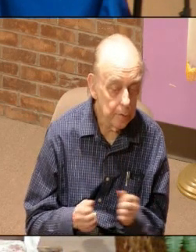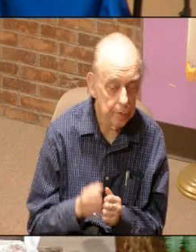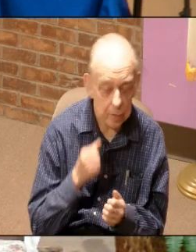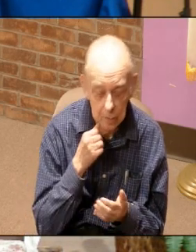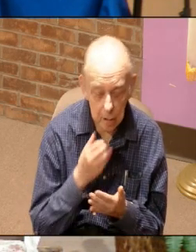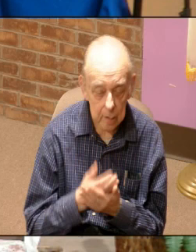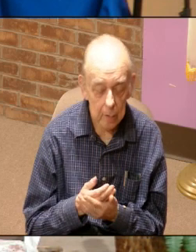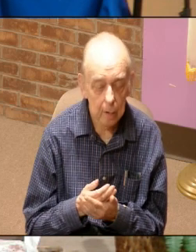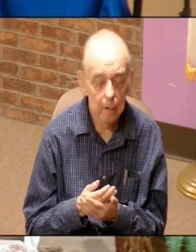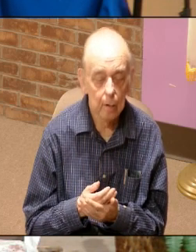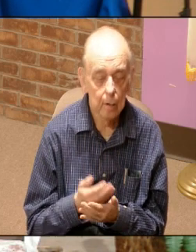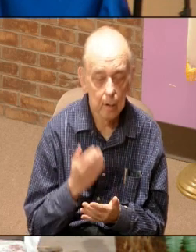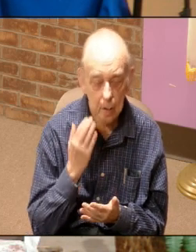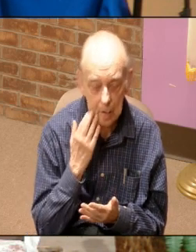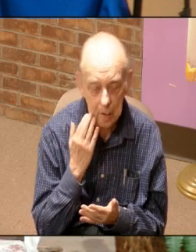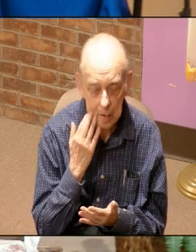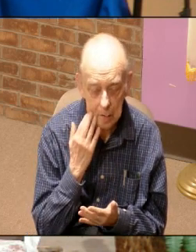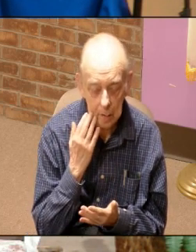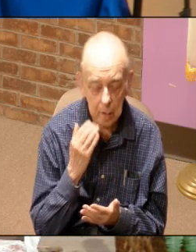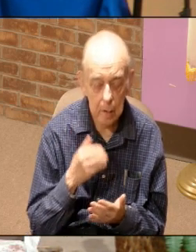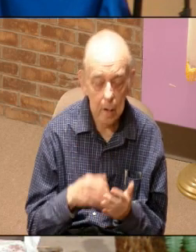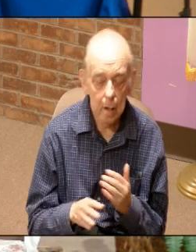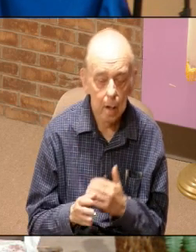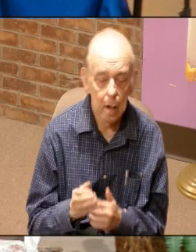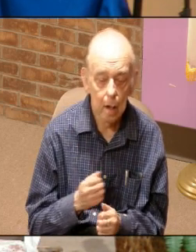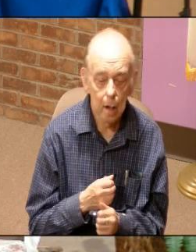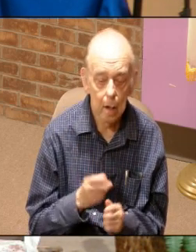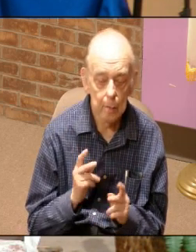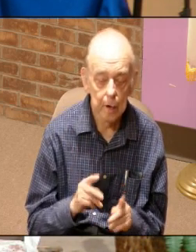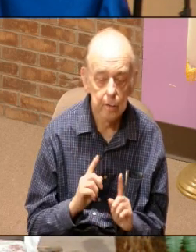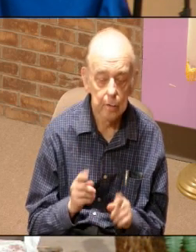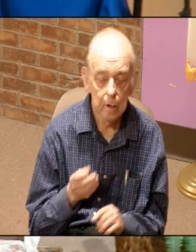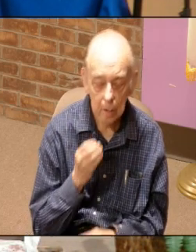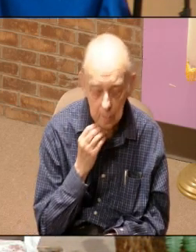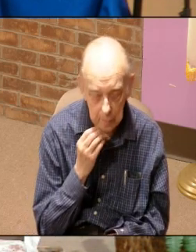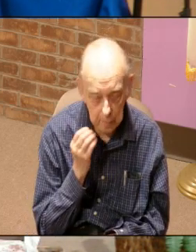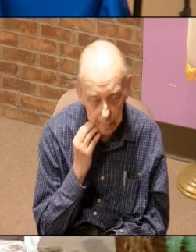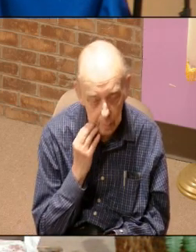he said I know that they're not in right now everybody's gone home